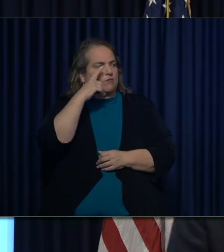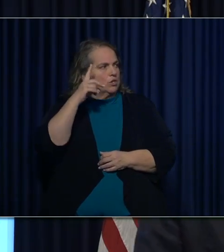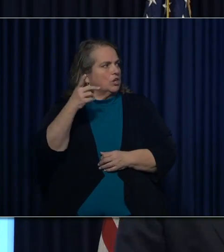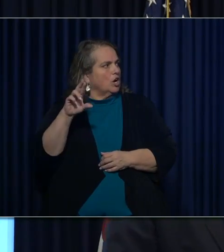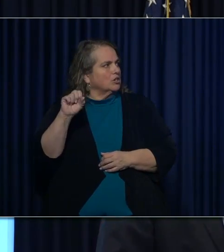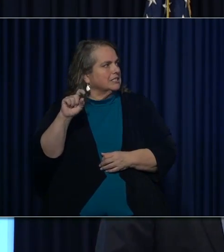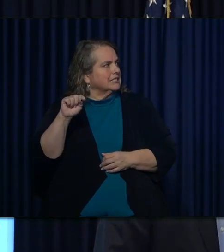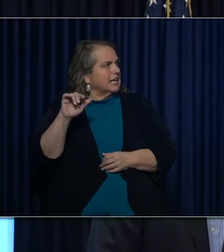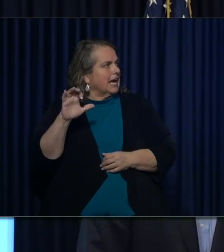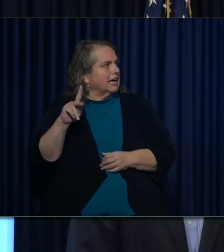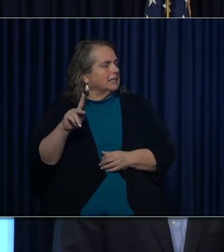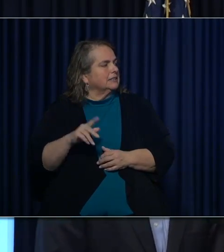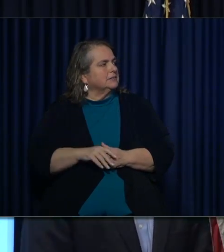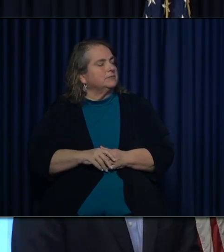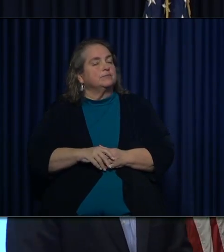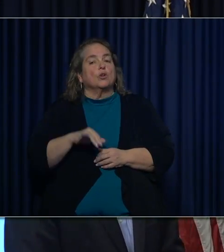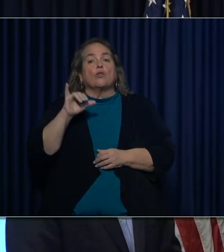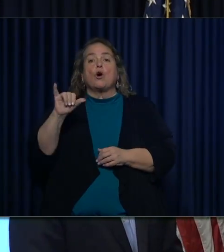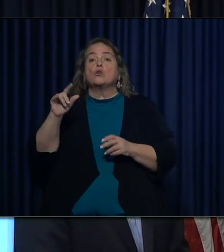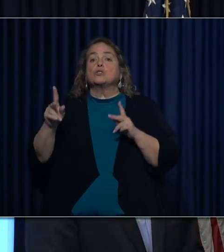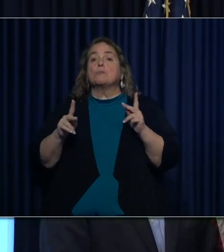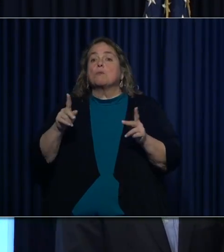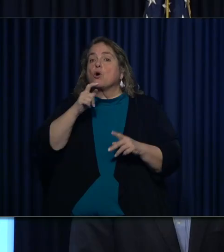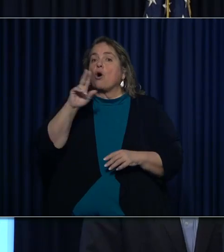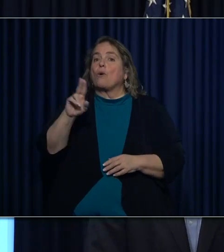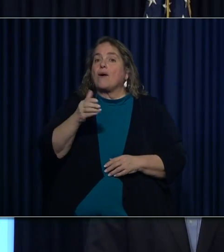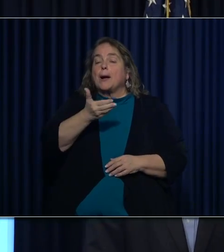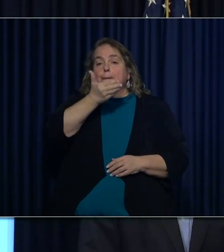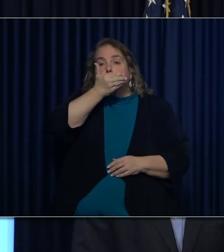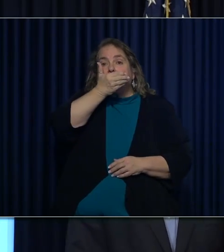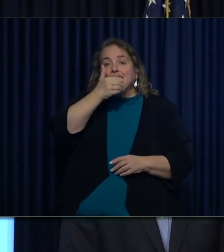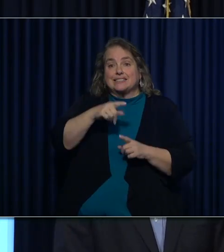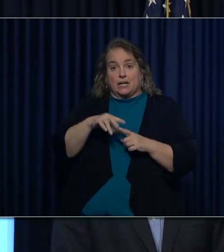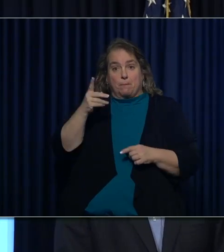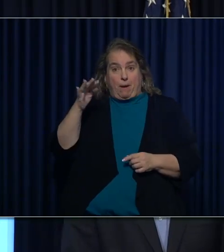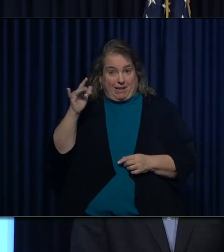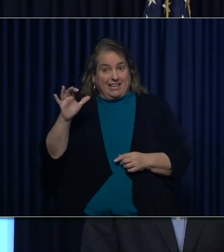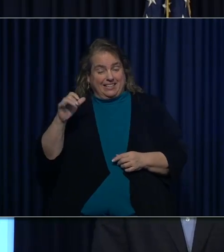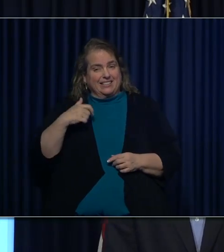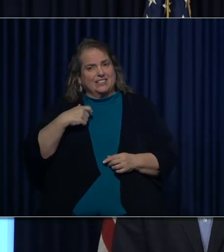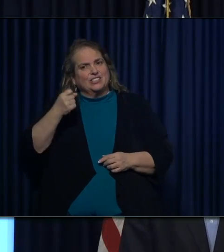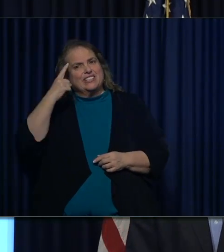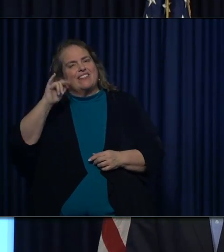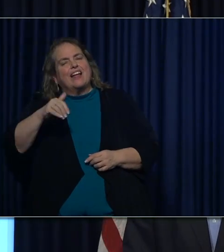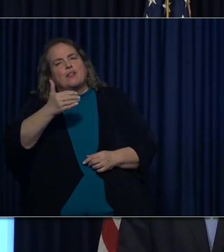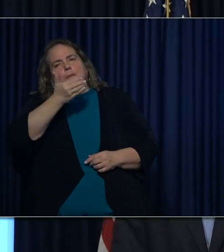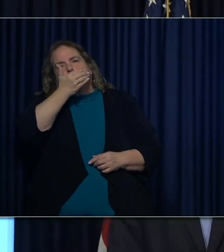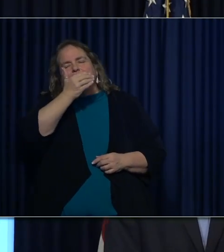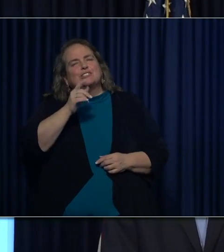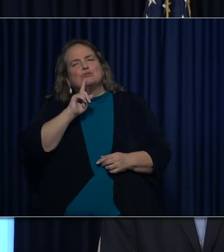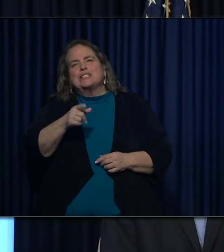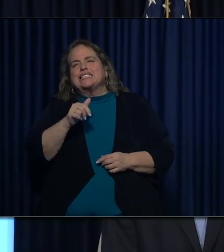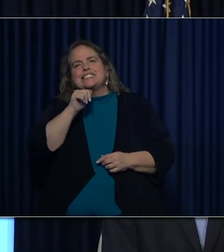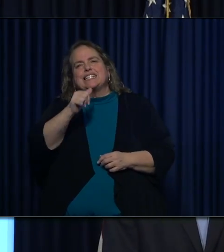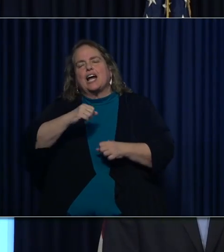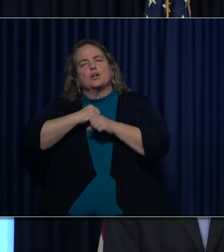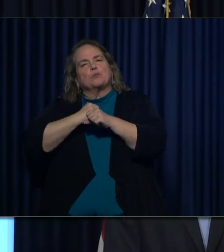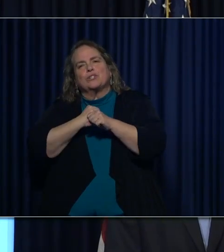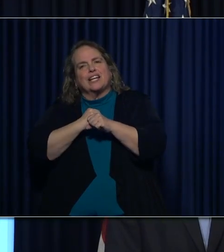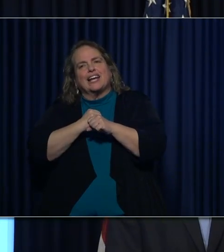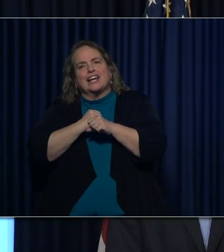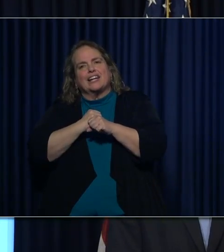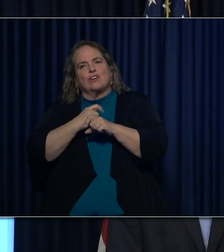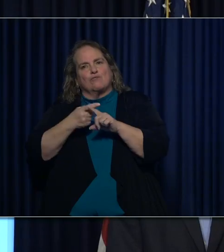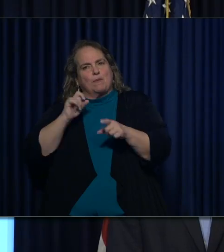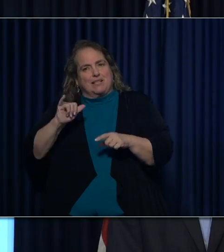if I can. Those people who are out wearing masks in public, understand that the mask really does not protect you